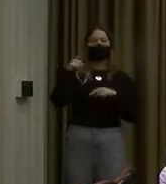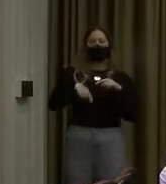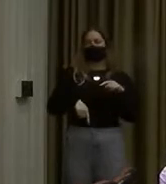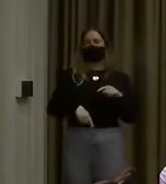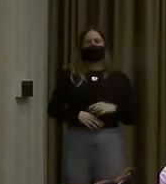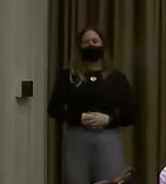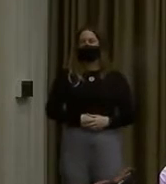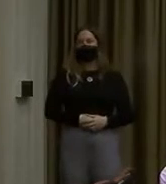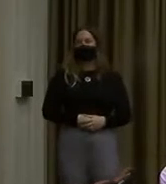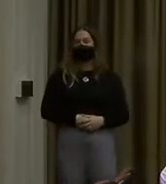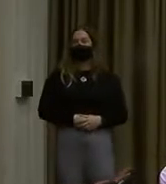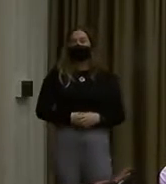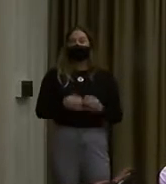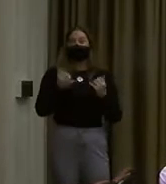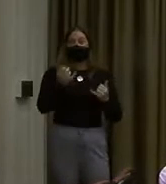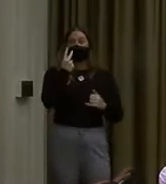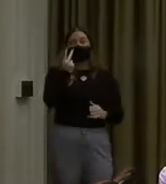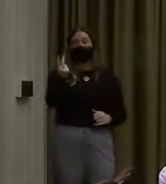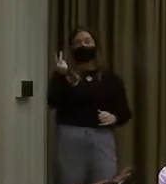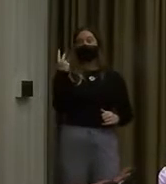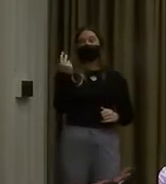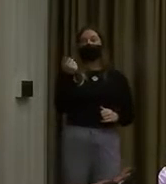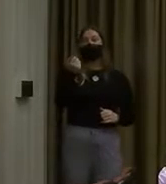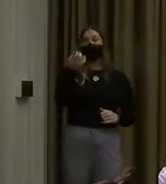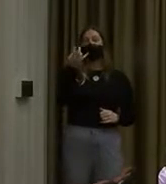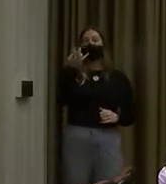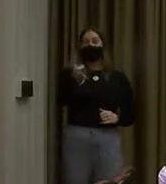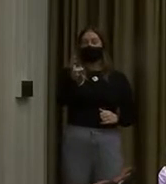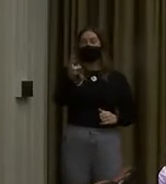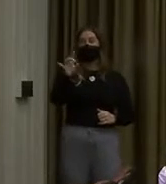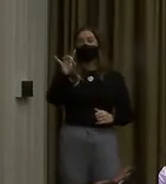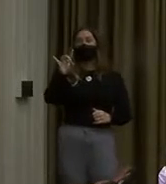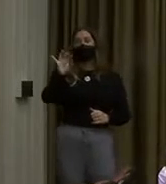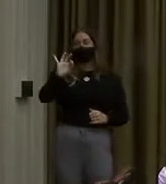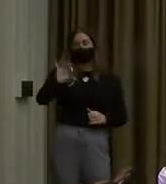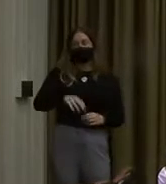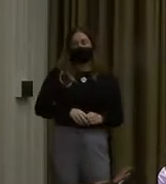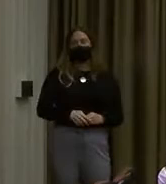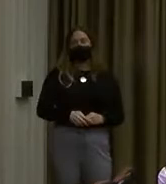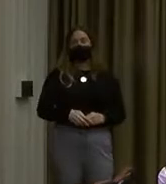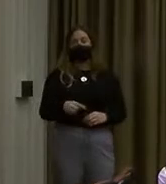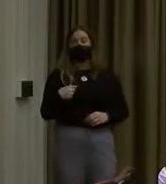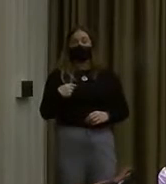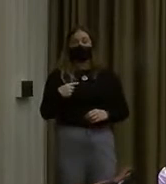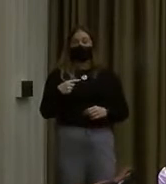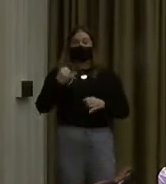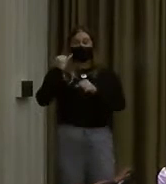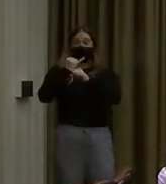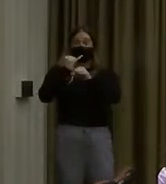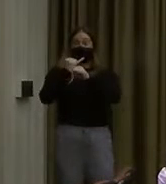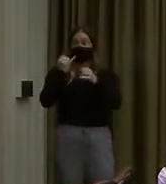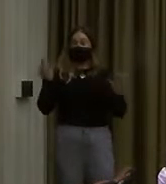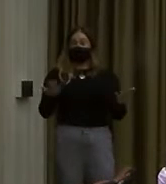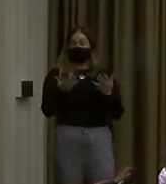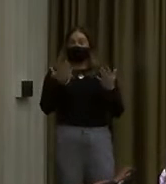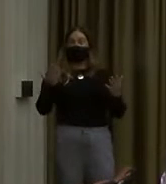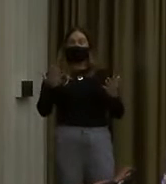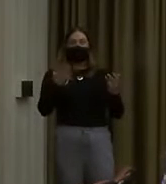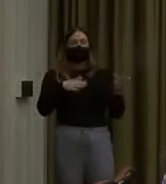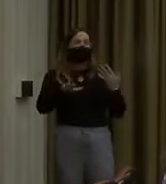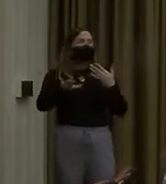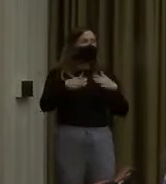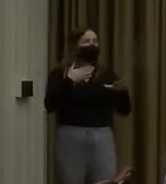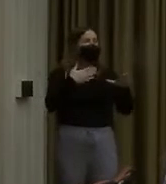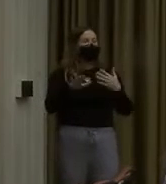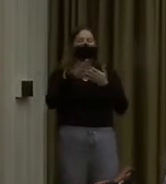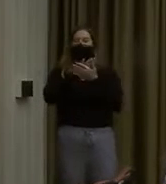right. So we're going to go back to 1789. I had a wonderful stroll around your campus today. Got a little bit